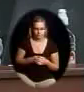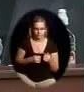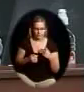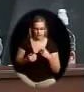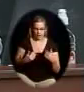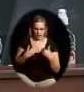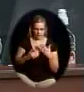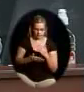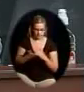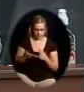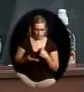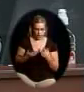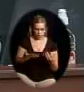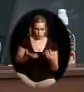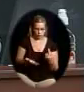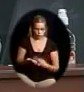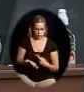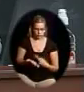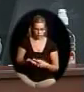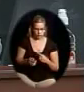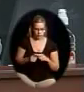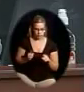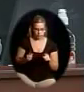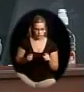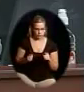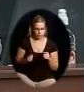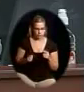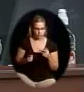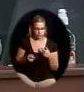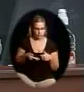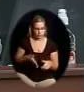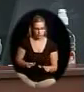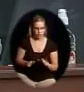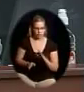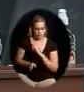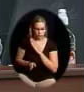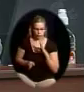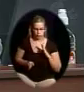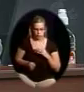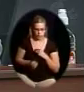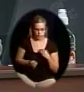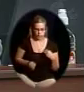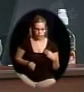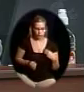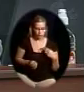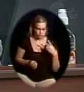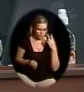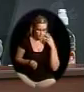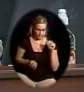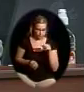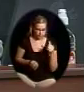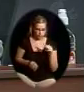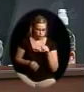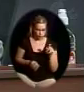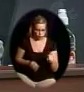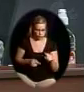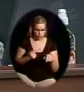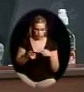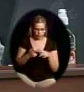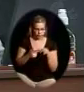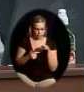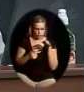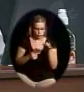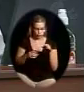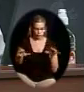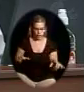I had some that I wanted to discuss, but I'll defer to my fellow board members for them to see if they had any questions about any of the future action items. This is